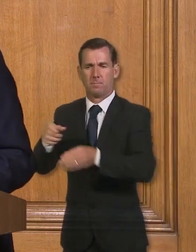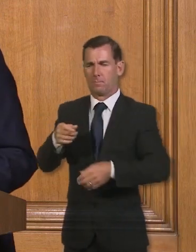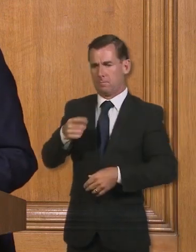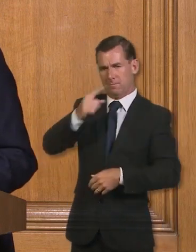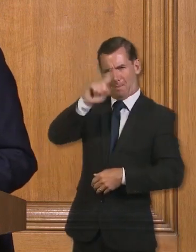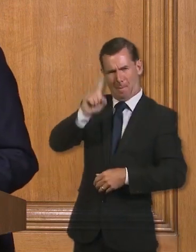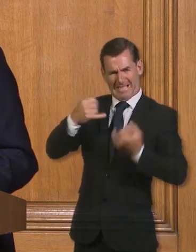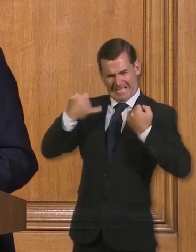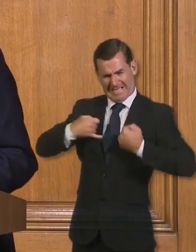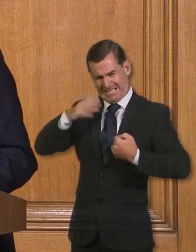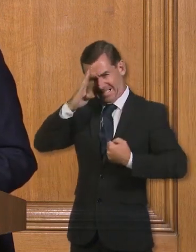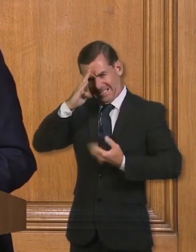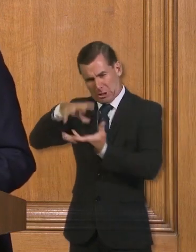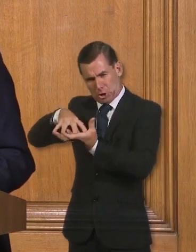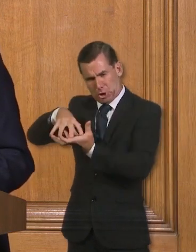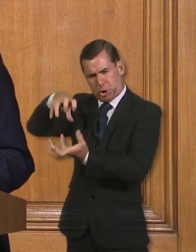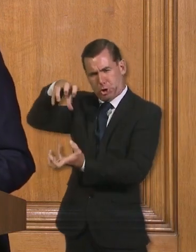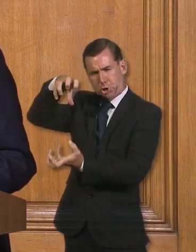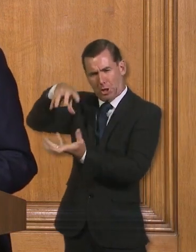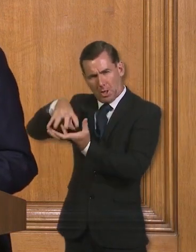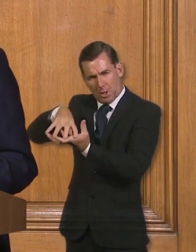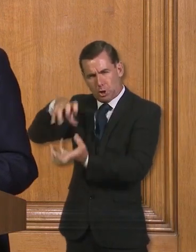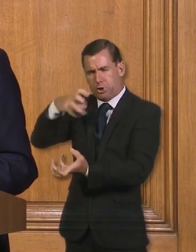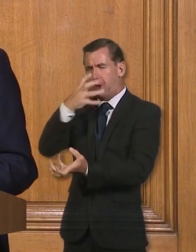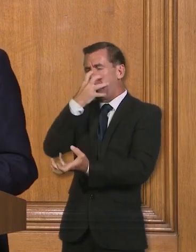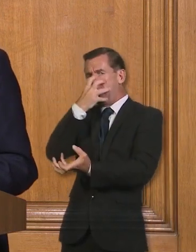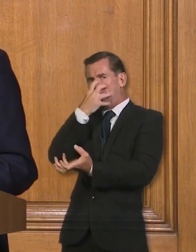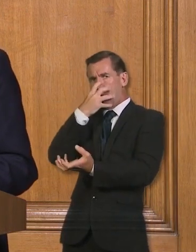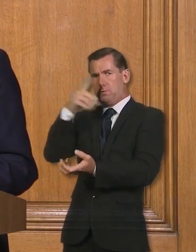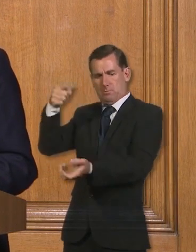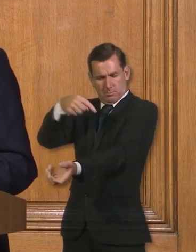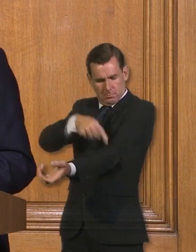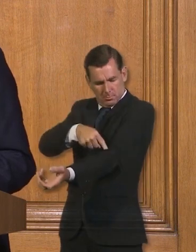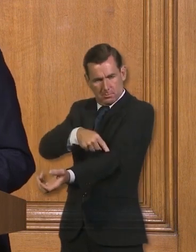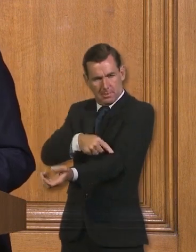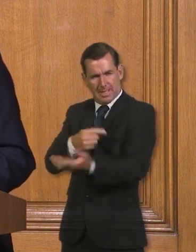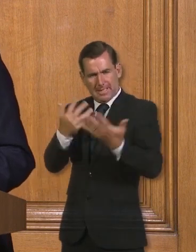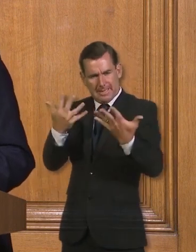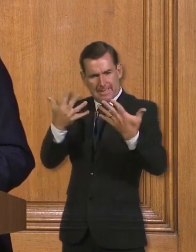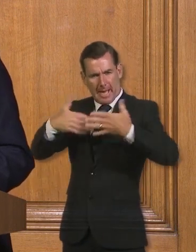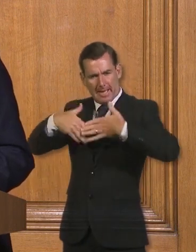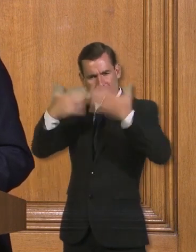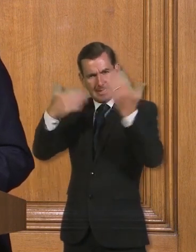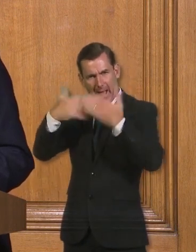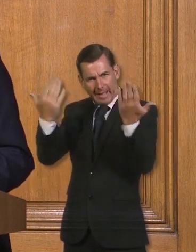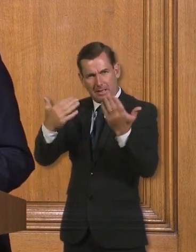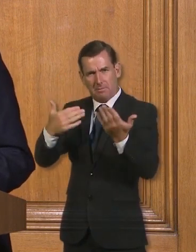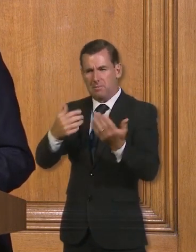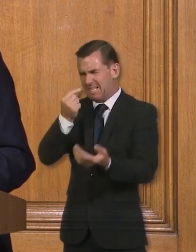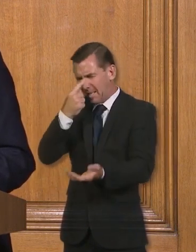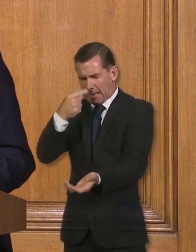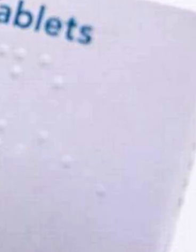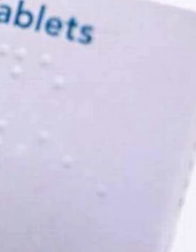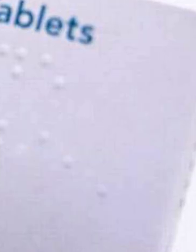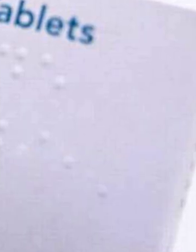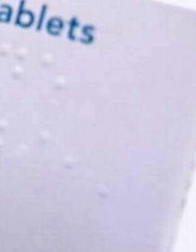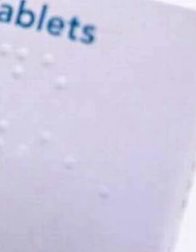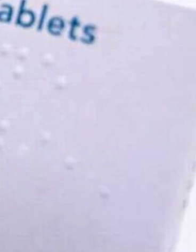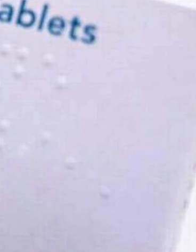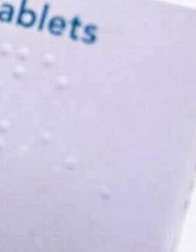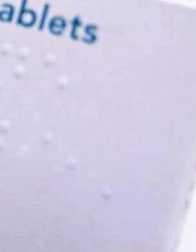The drug dexamethasone, so 10 days of treatment with that, which is a tablet or an injection, reduces the risk of death by